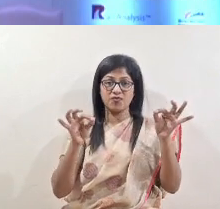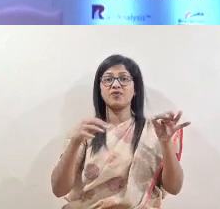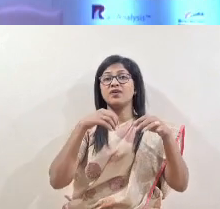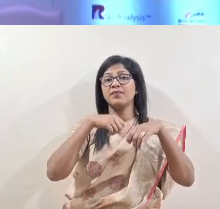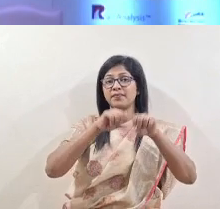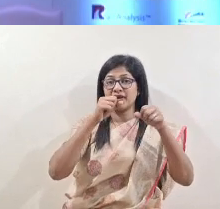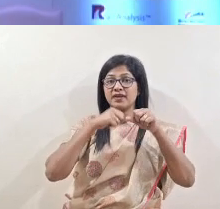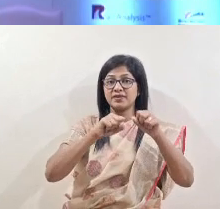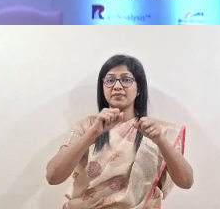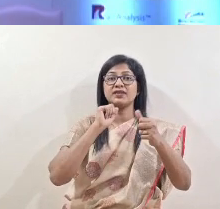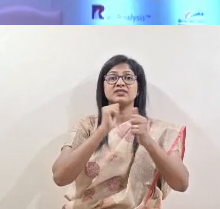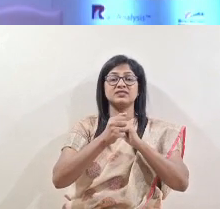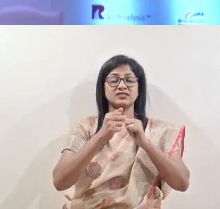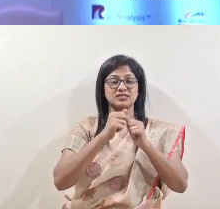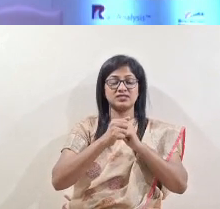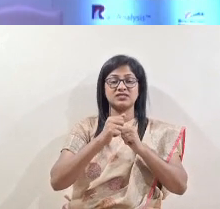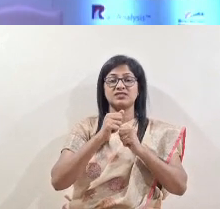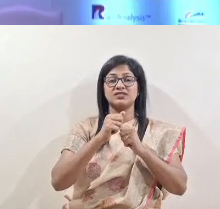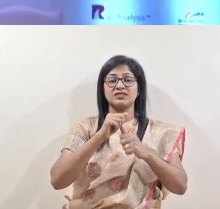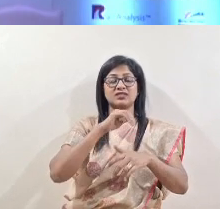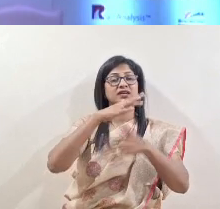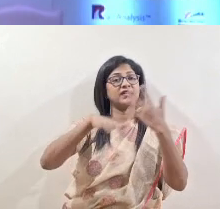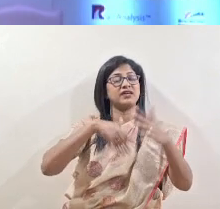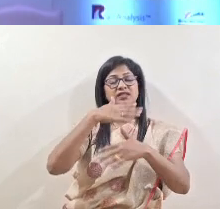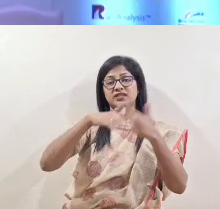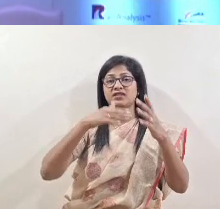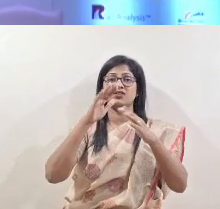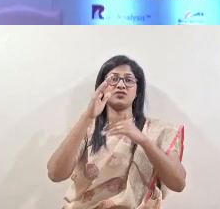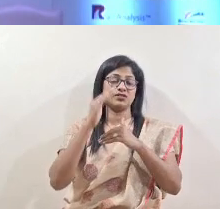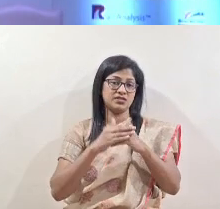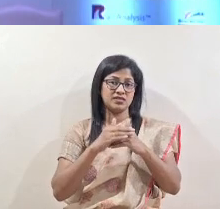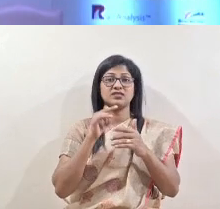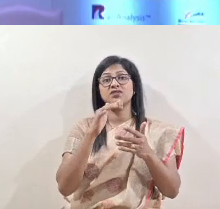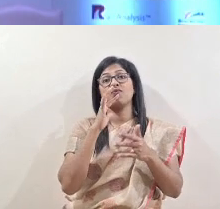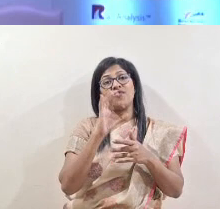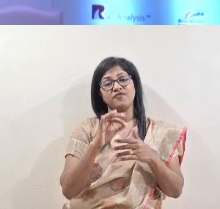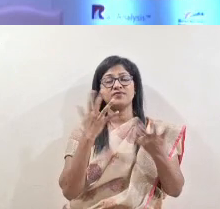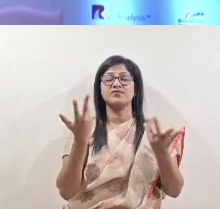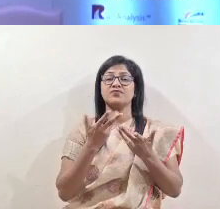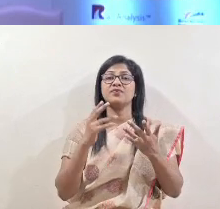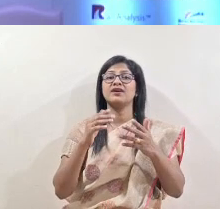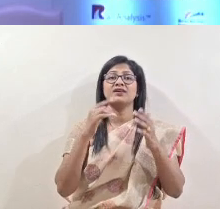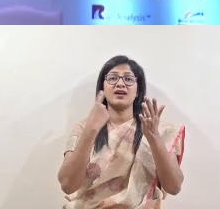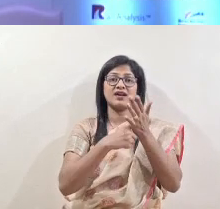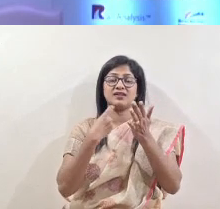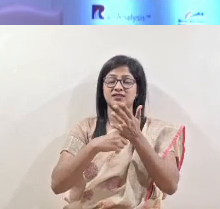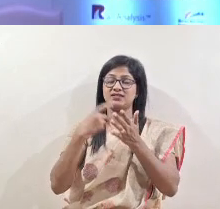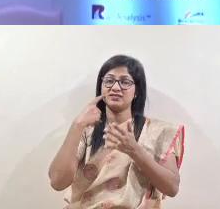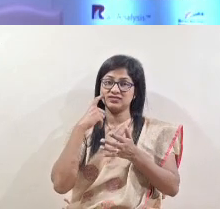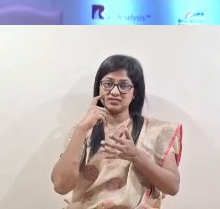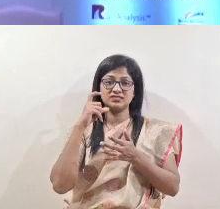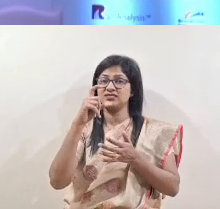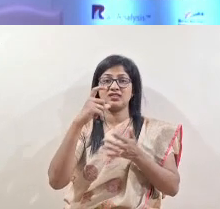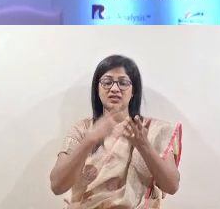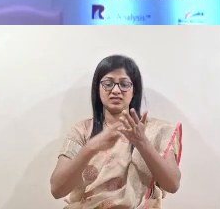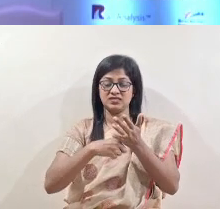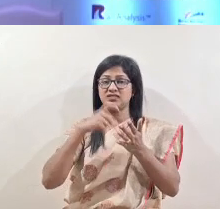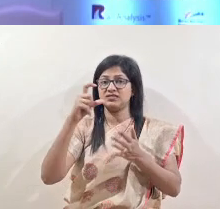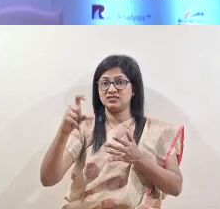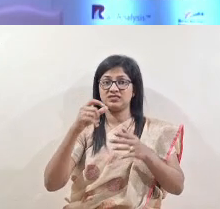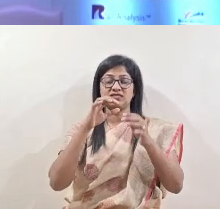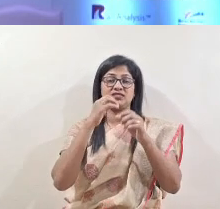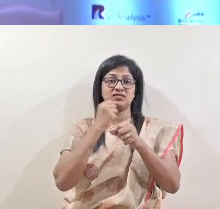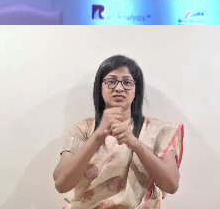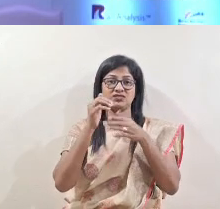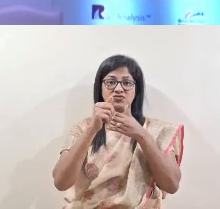two-wheelers are less likely to get involved in any crash, which is quite obvious because as per the IRC guidelines, we should have at least 3